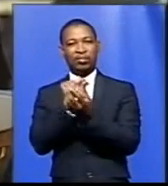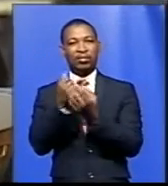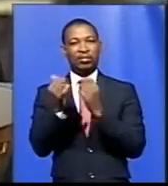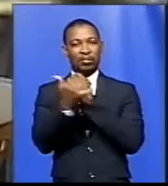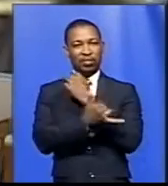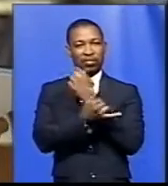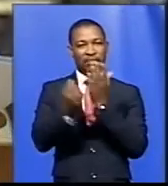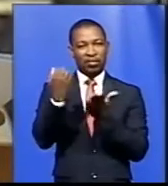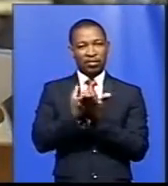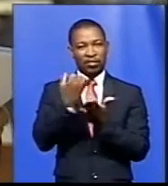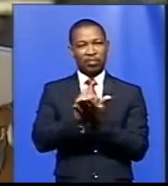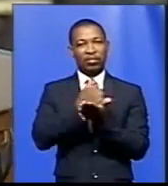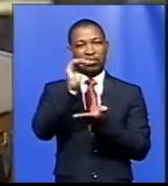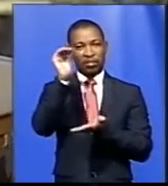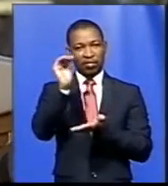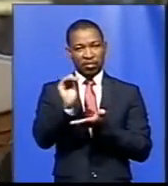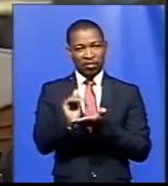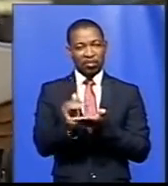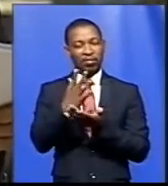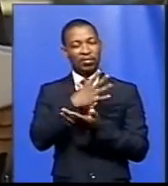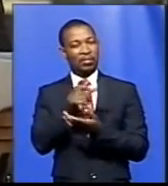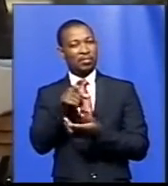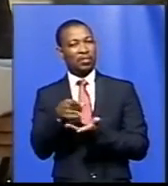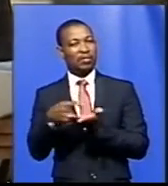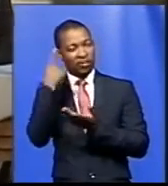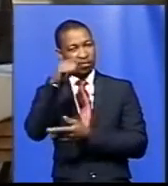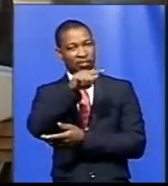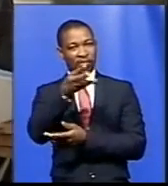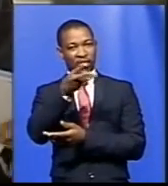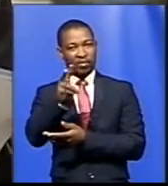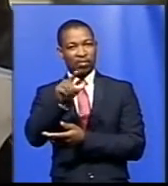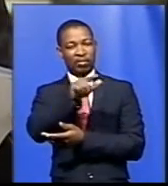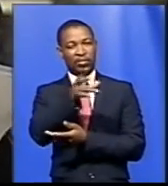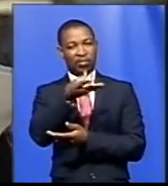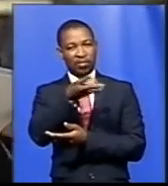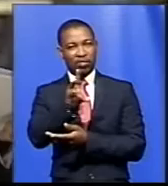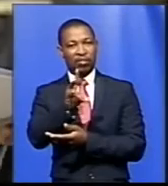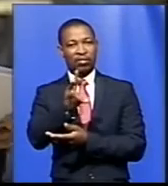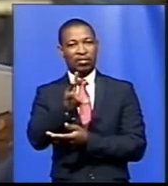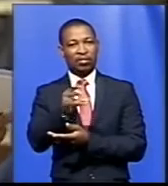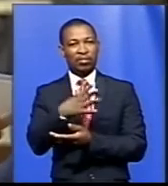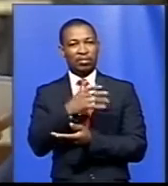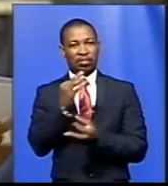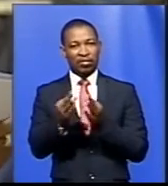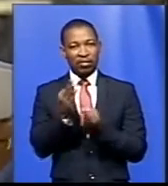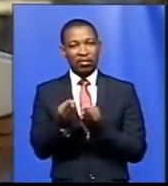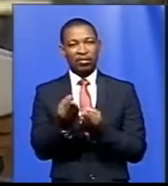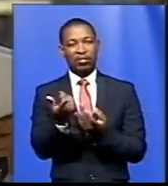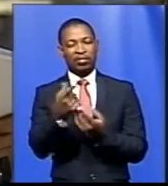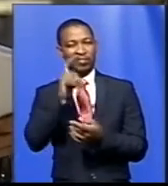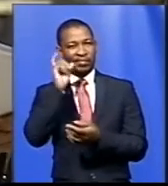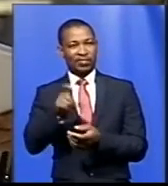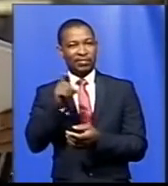in particular the constrained fiscal space for 2016-17, arising from the depressed global demand